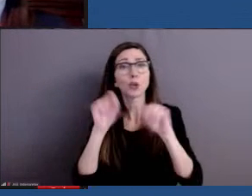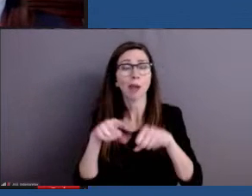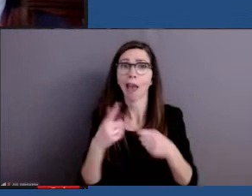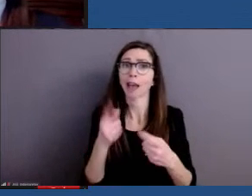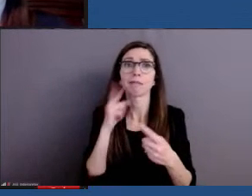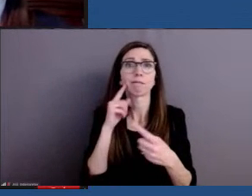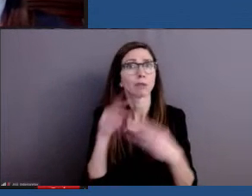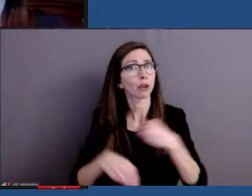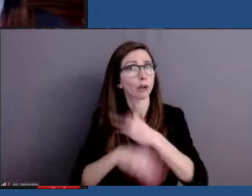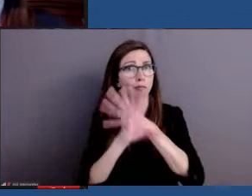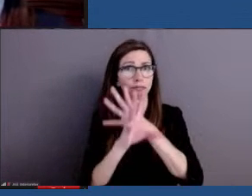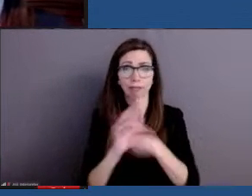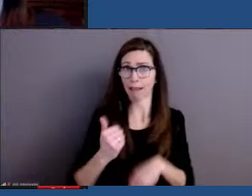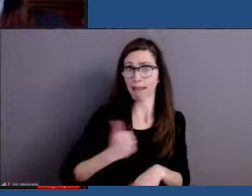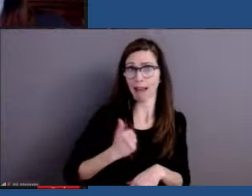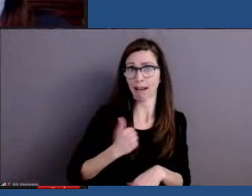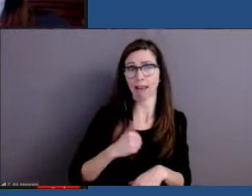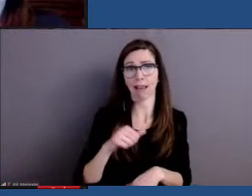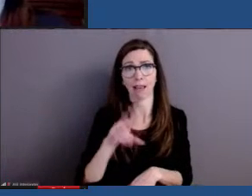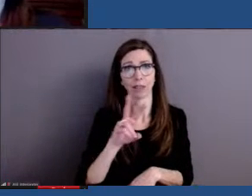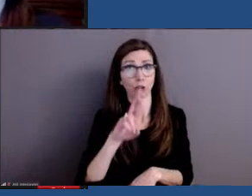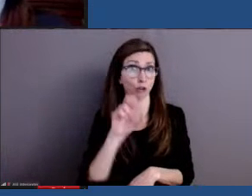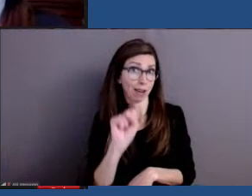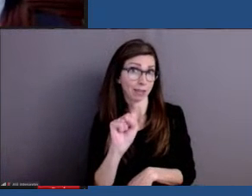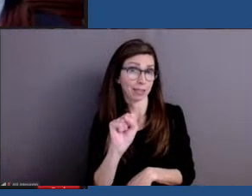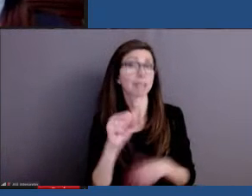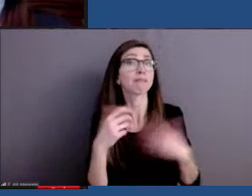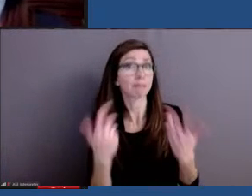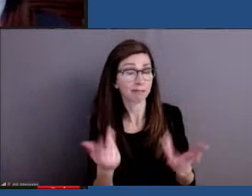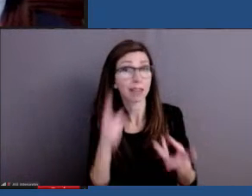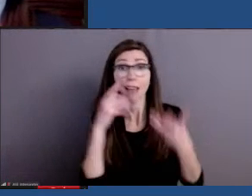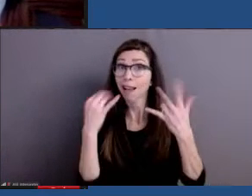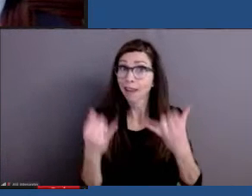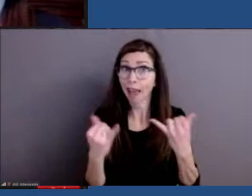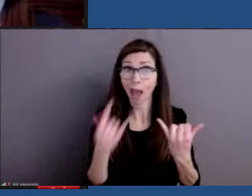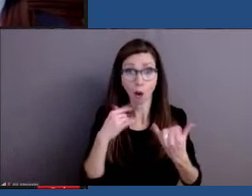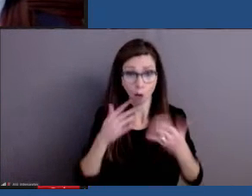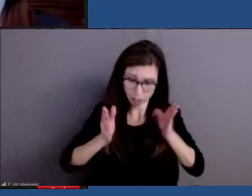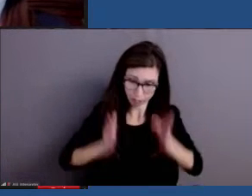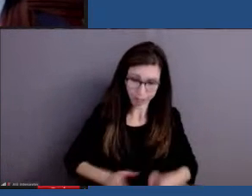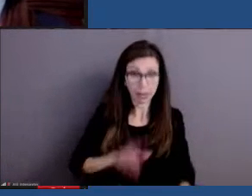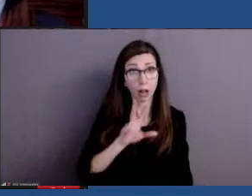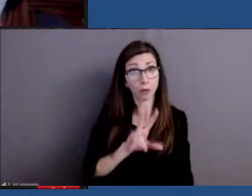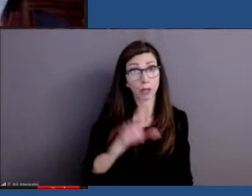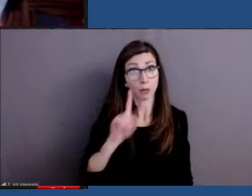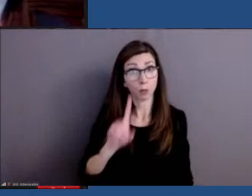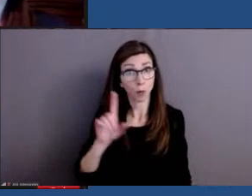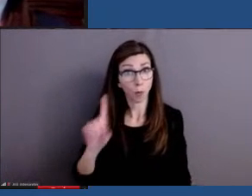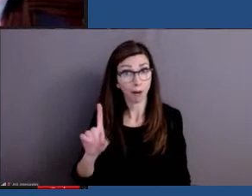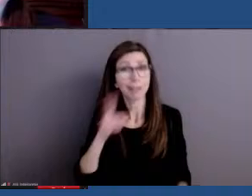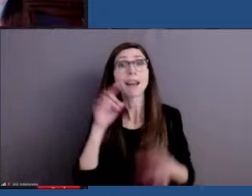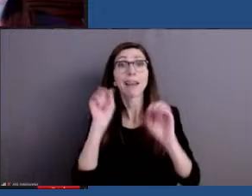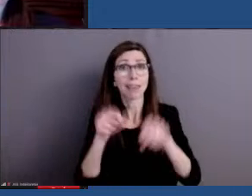or VRS. 311 agents are now able to receive calls through VRS by